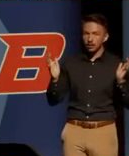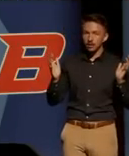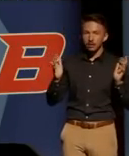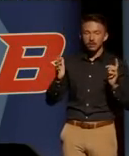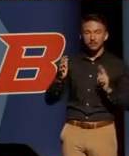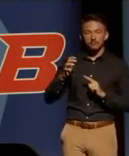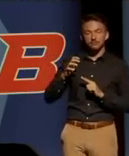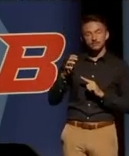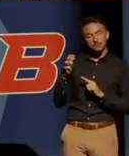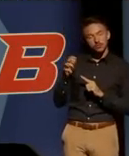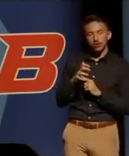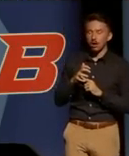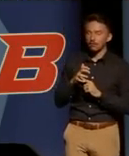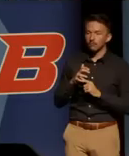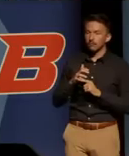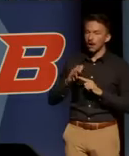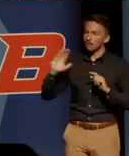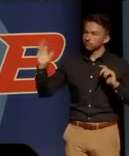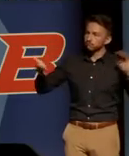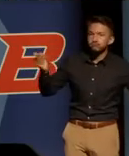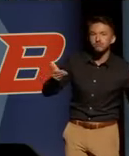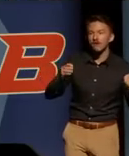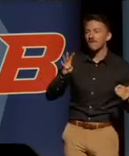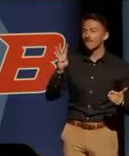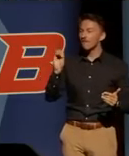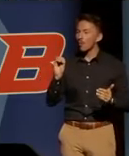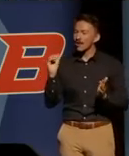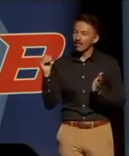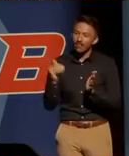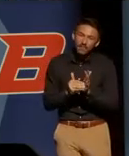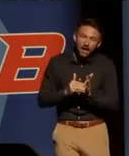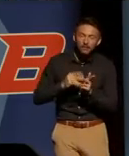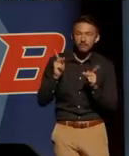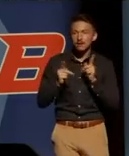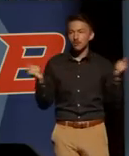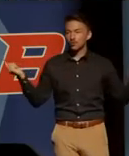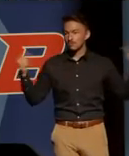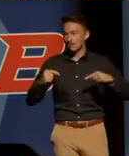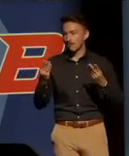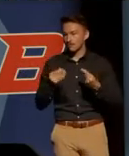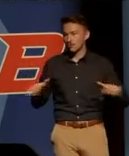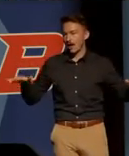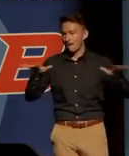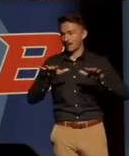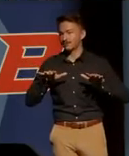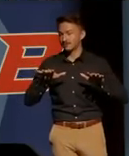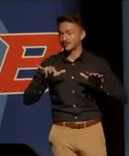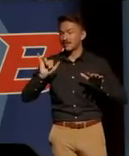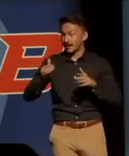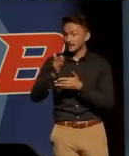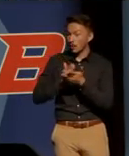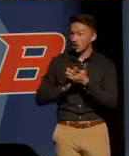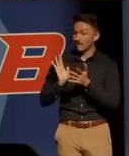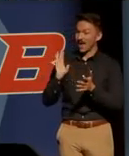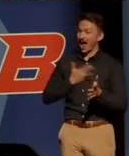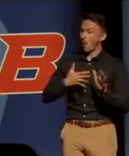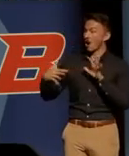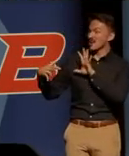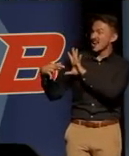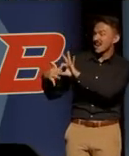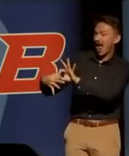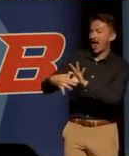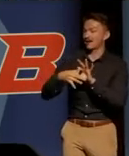over 40,000 people onto this campus. And that's a part of that connective work that we